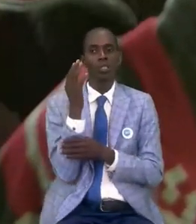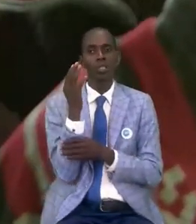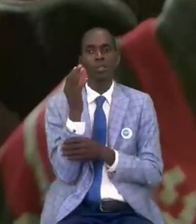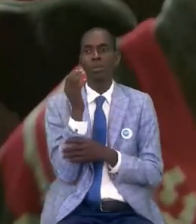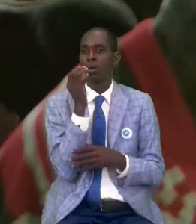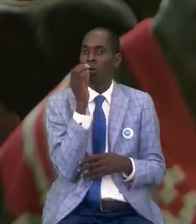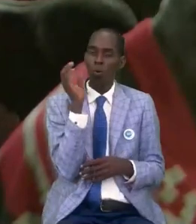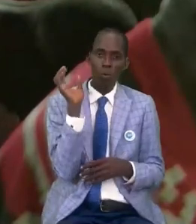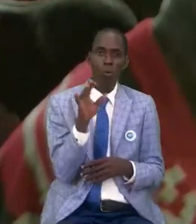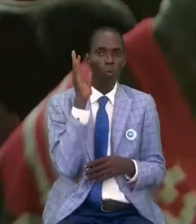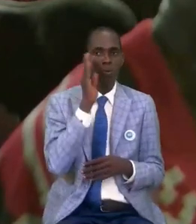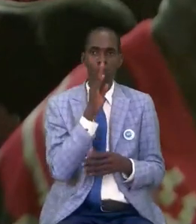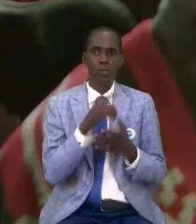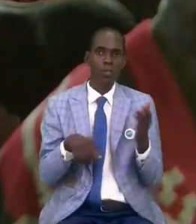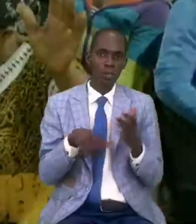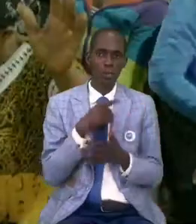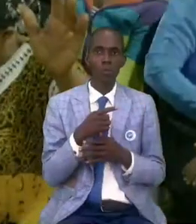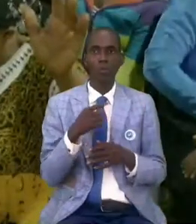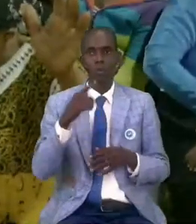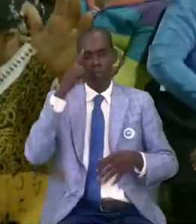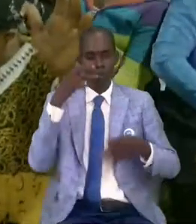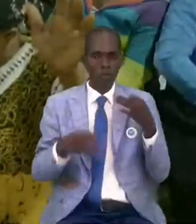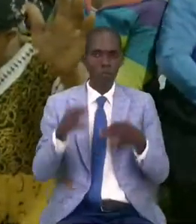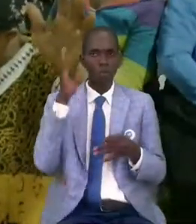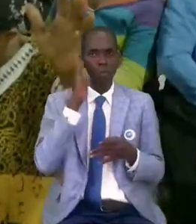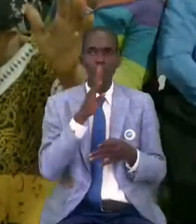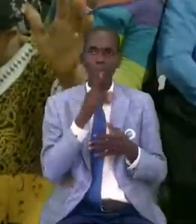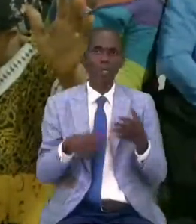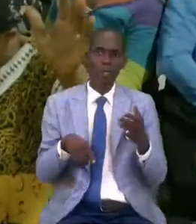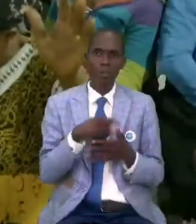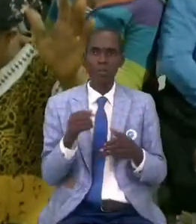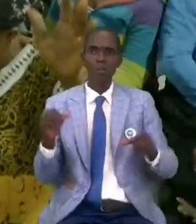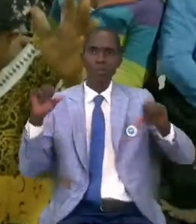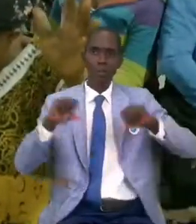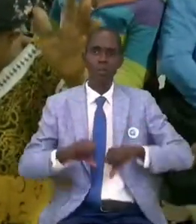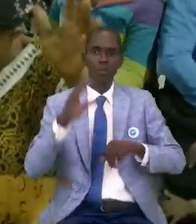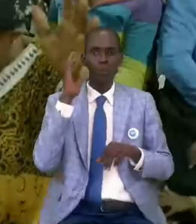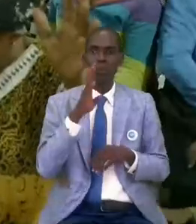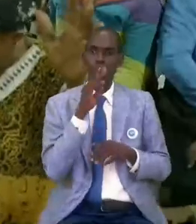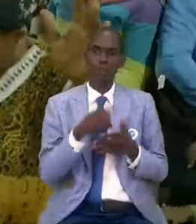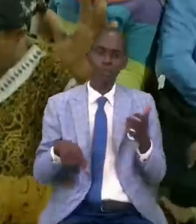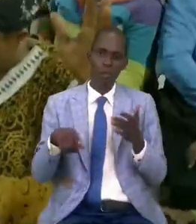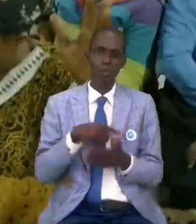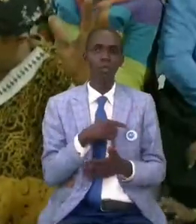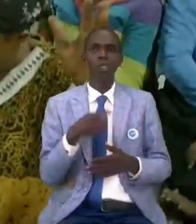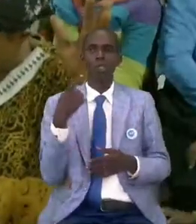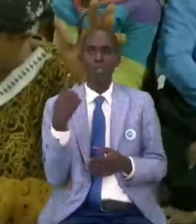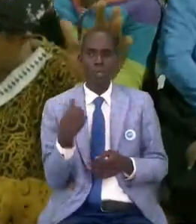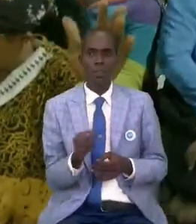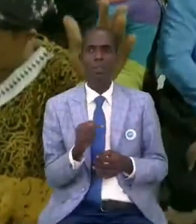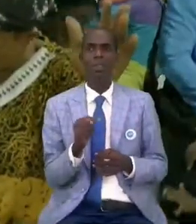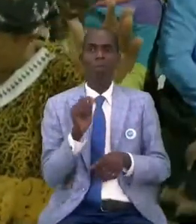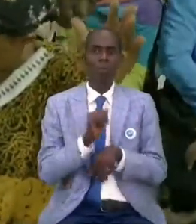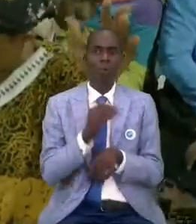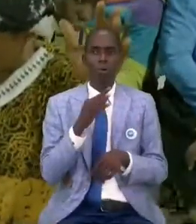Condemnation is going to be canceled. The accusation of Satan against your life is going to be canceled. Raise up